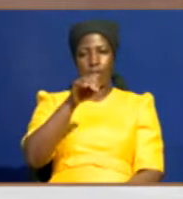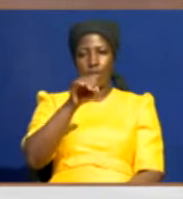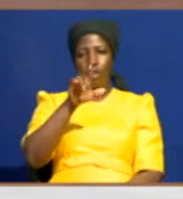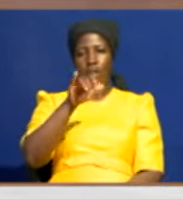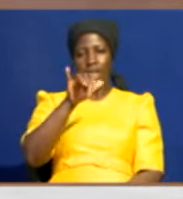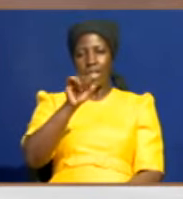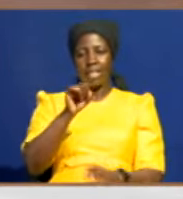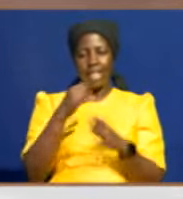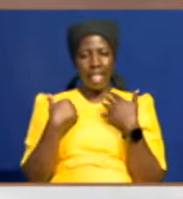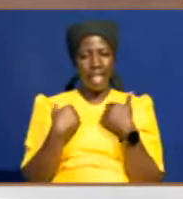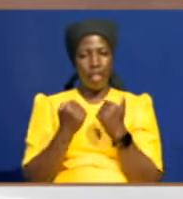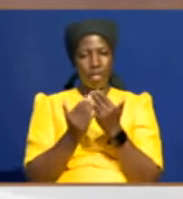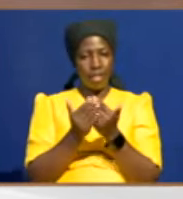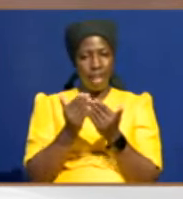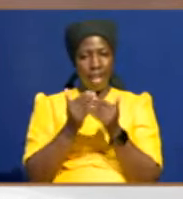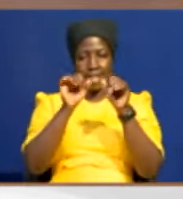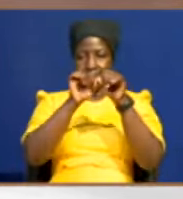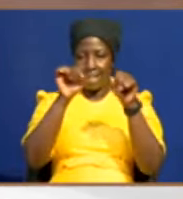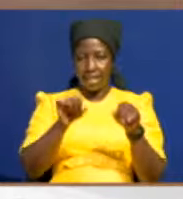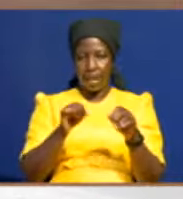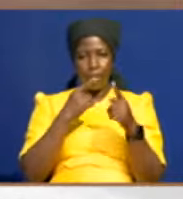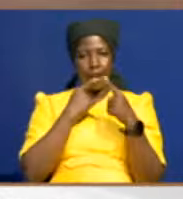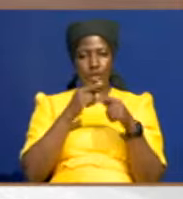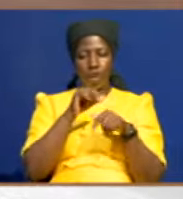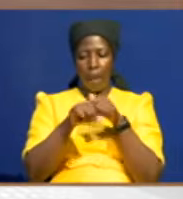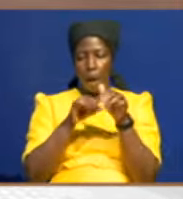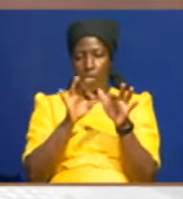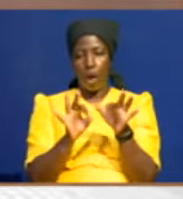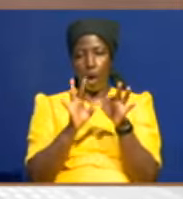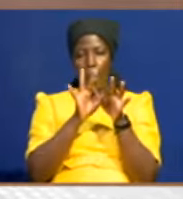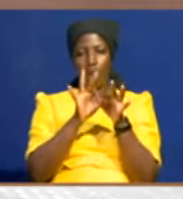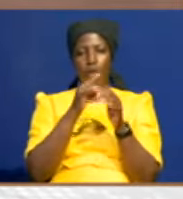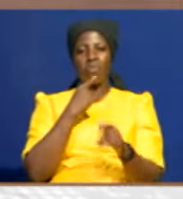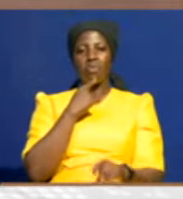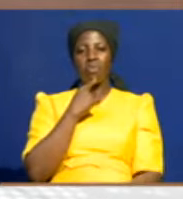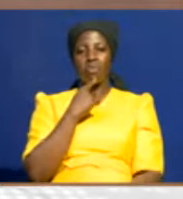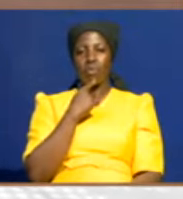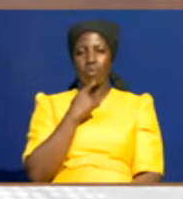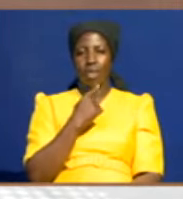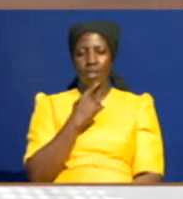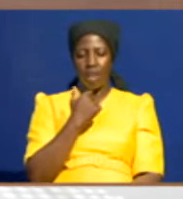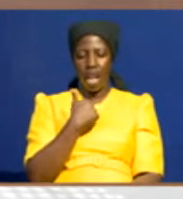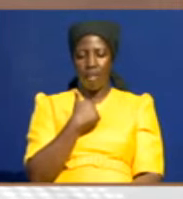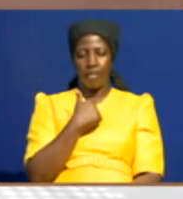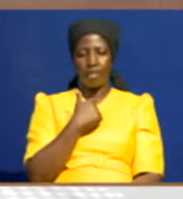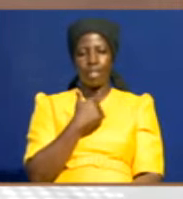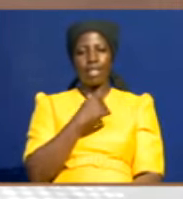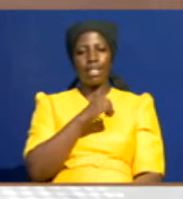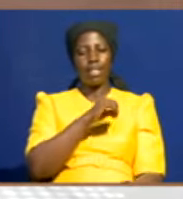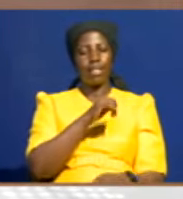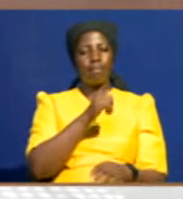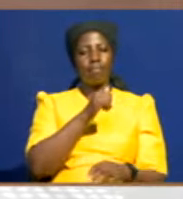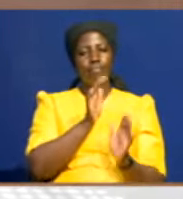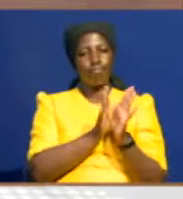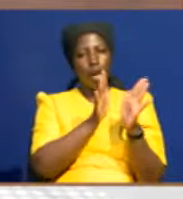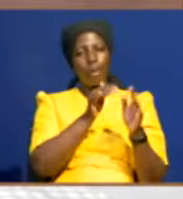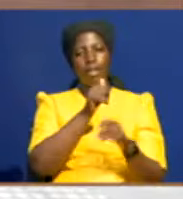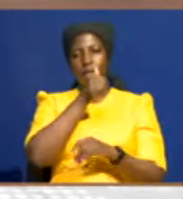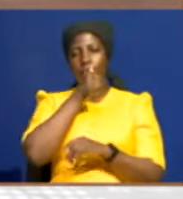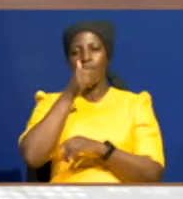system. I spoke about the combination. On the one hand, we have got state-owned health service, on the other hand, private health service